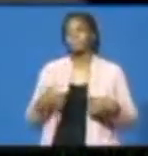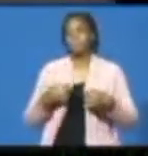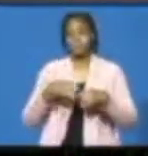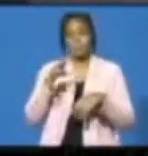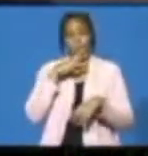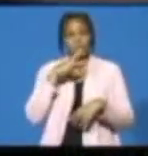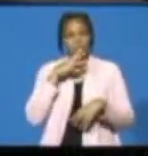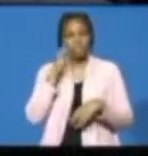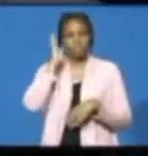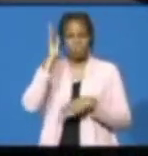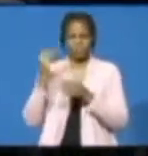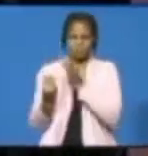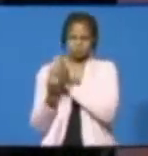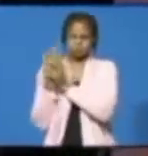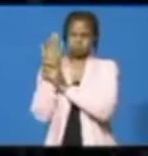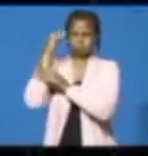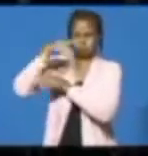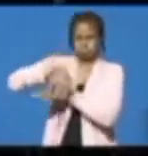shall flow down